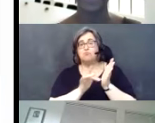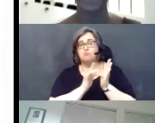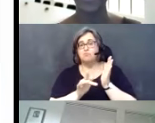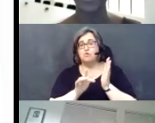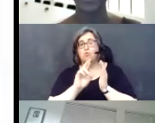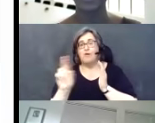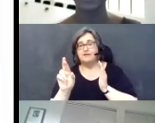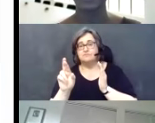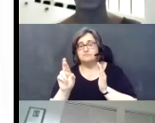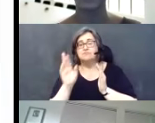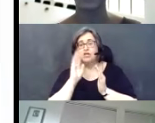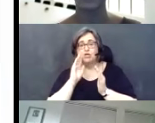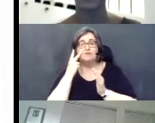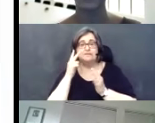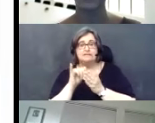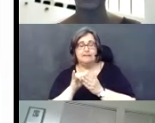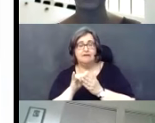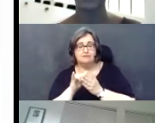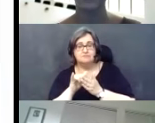there.